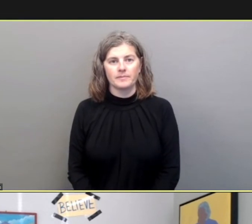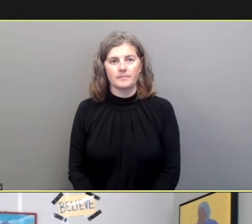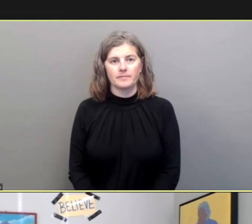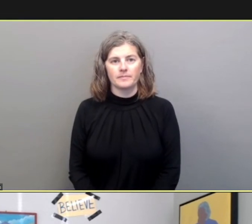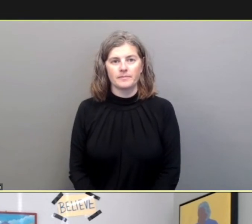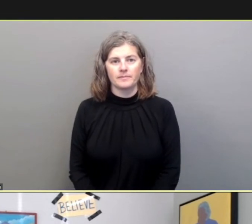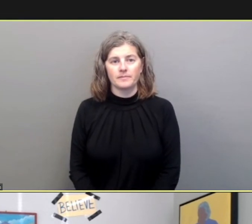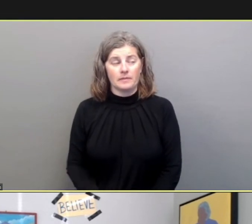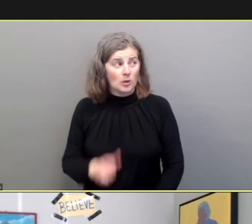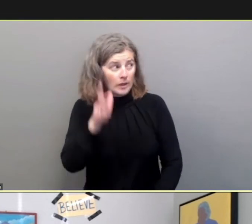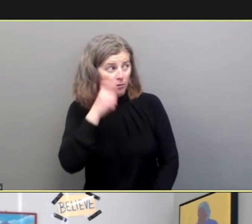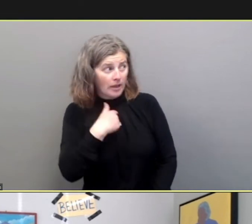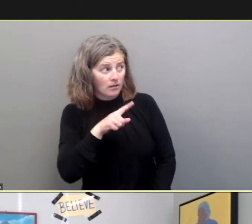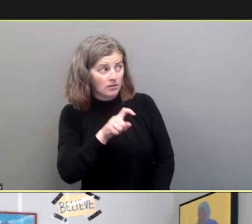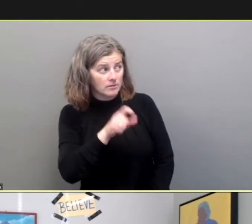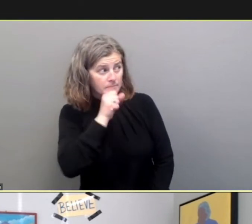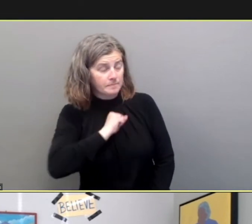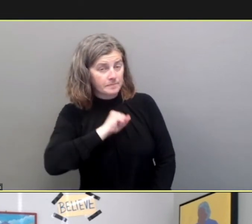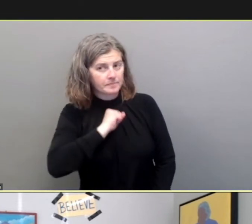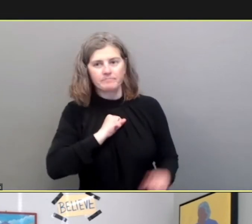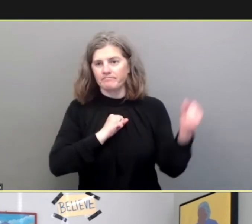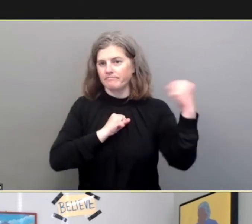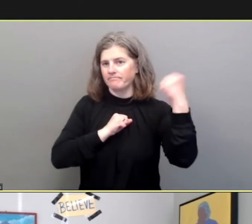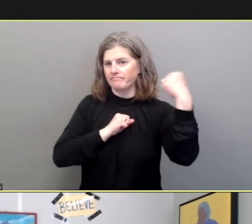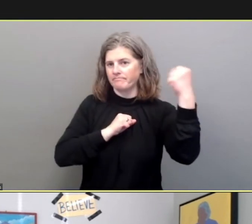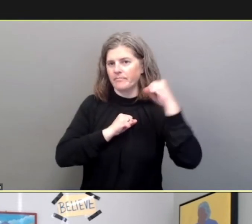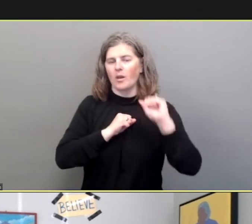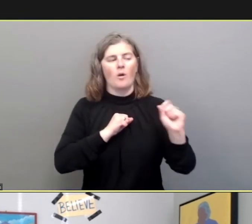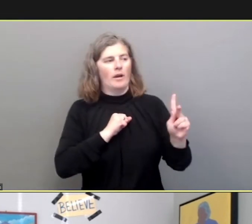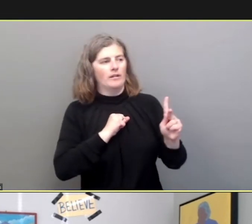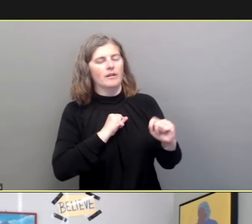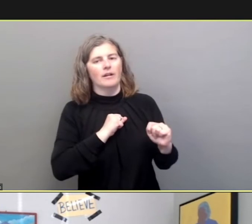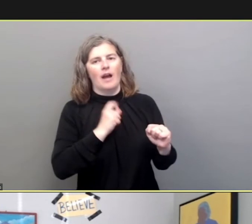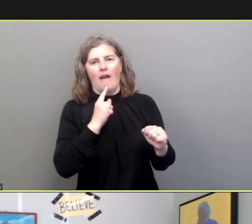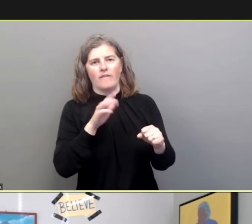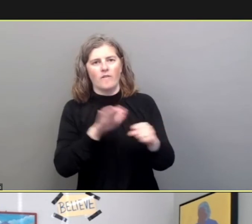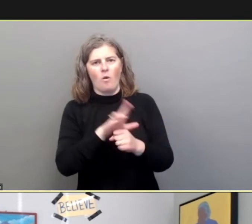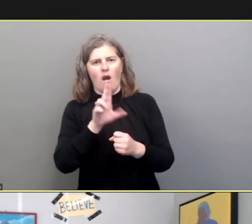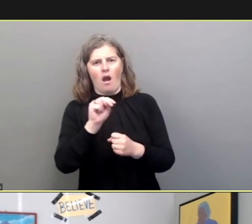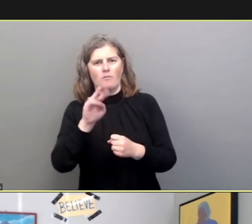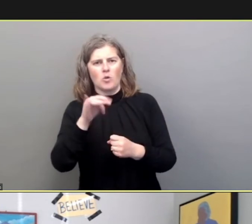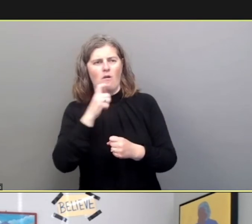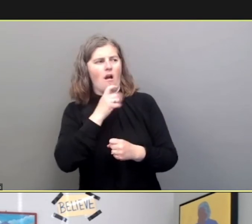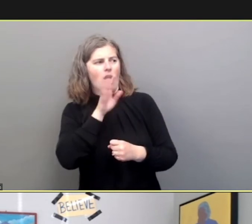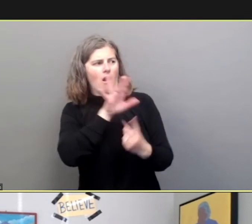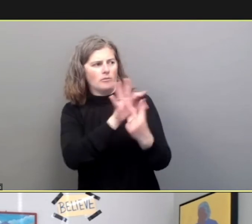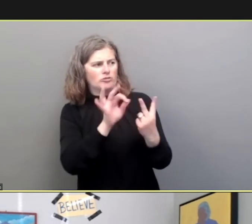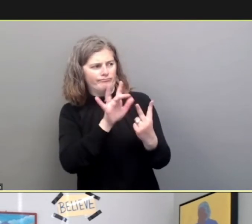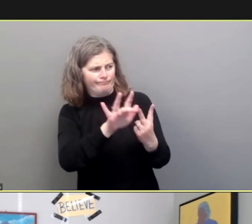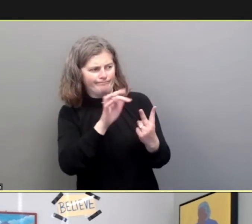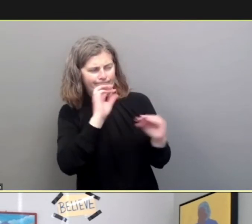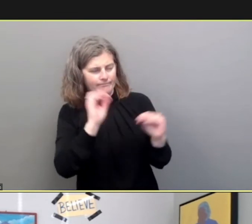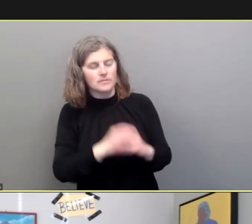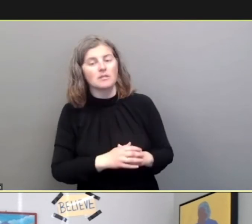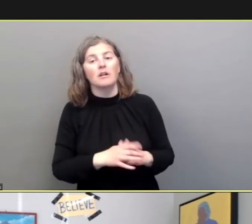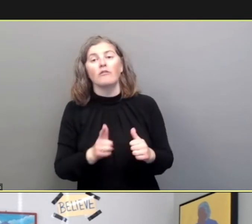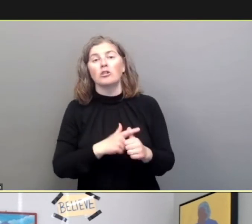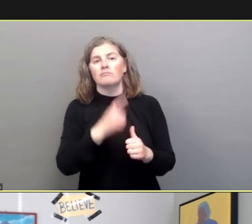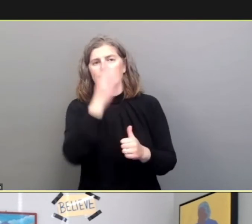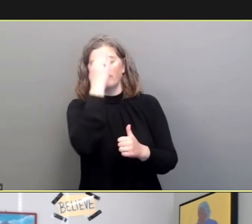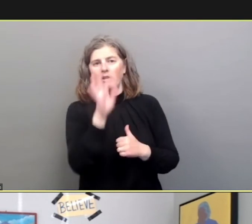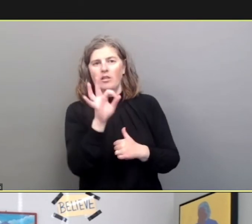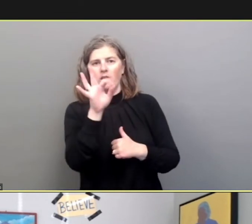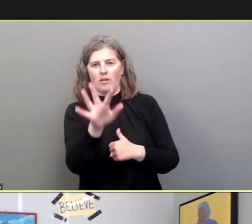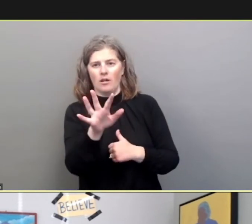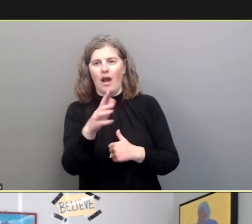Can you hear me? Yes, sir. Yeah, okay, I didn't get the unmute option this time. First I just want to throw in, I'm the